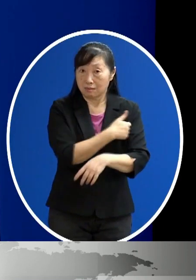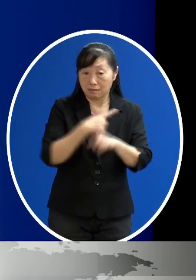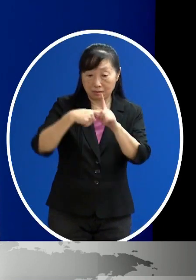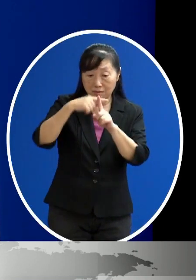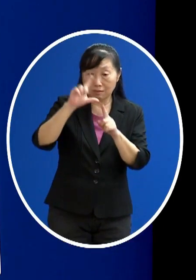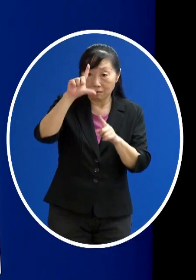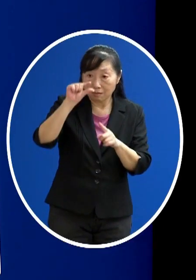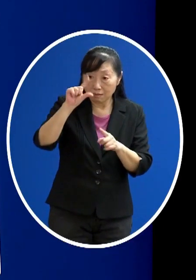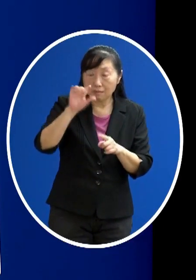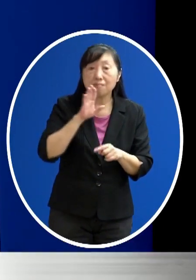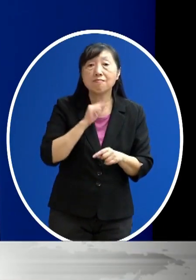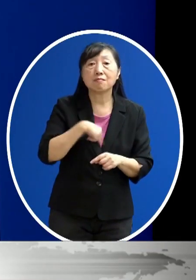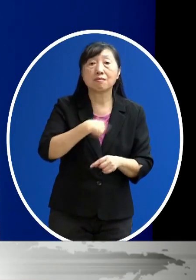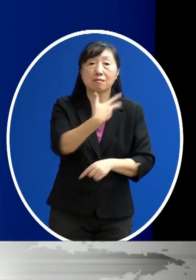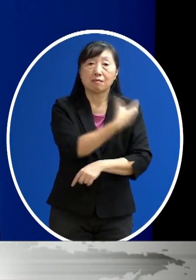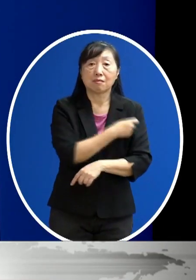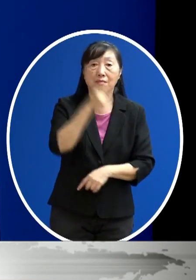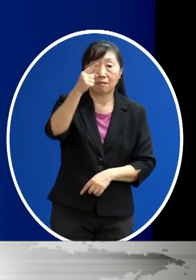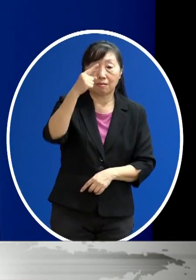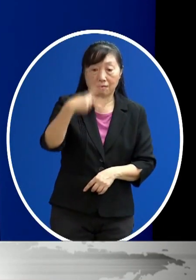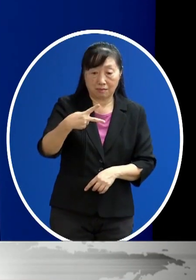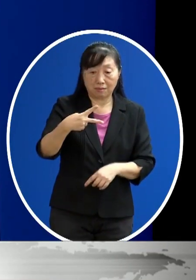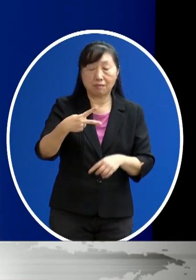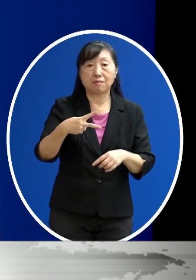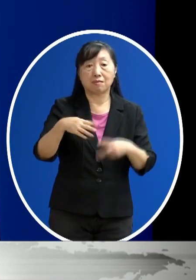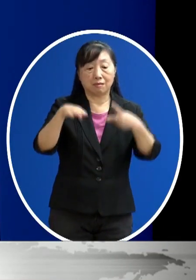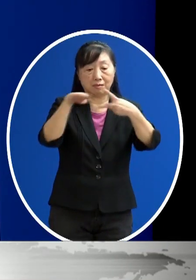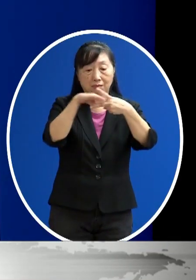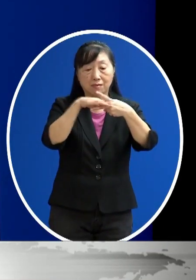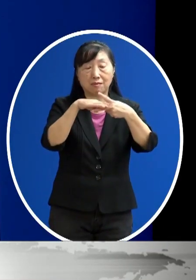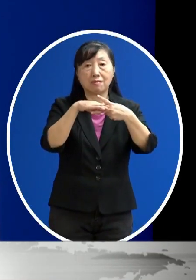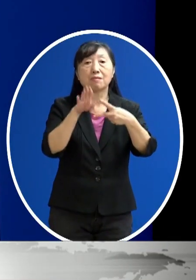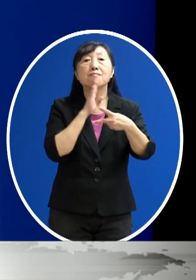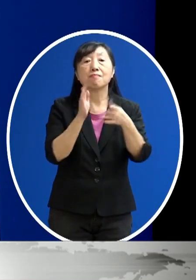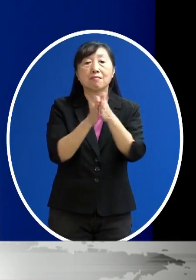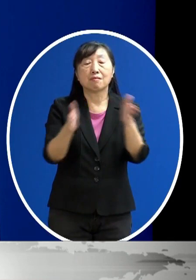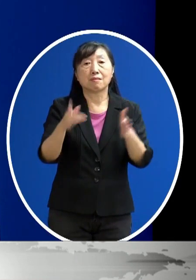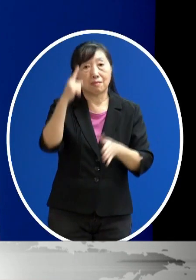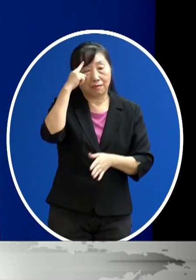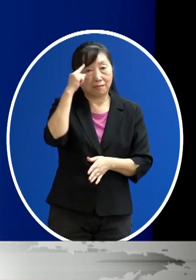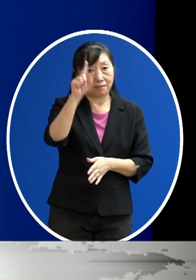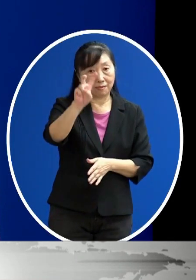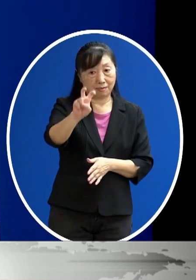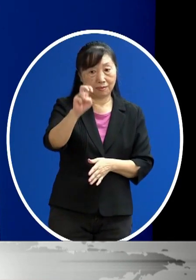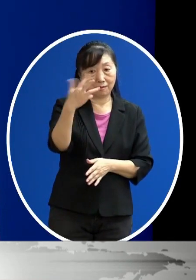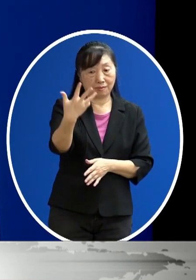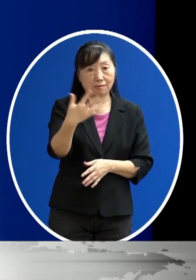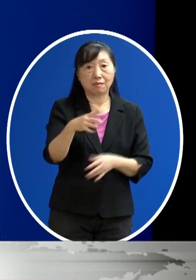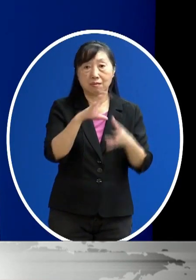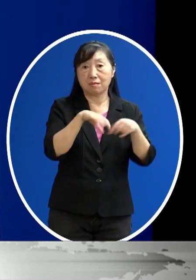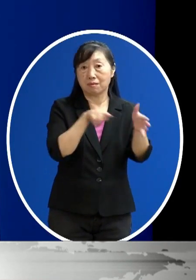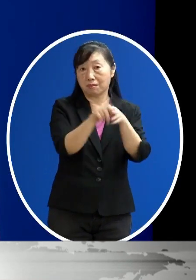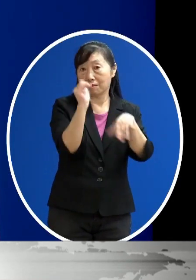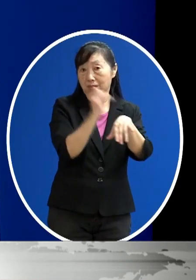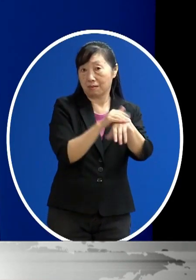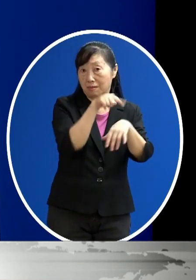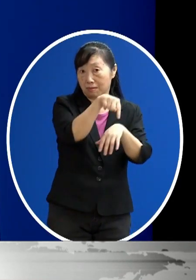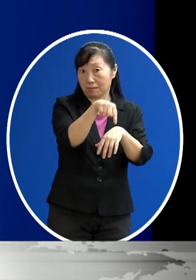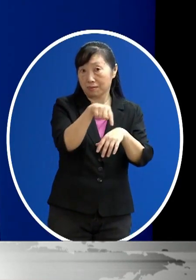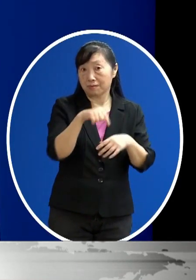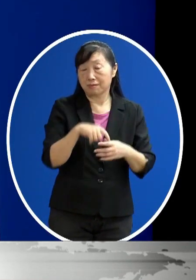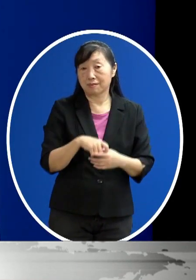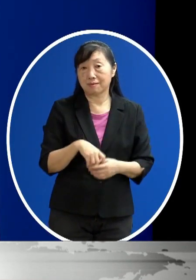to be delivered 28 days apart. In addition, as recommended by the experts panel, during the designated manufacturing